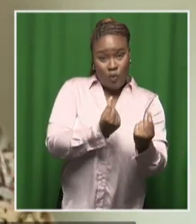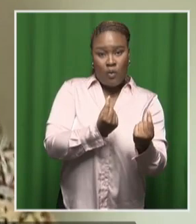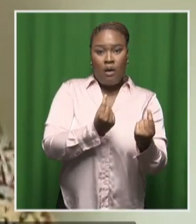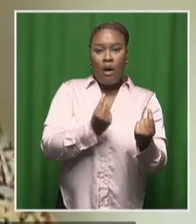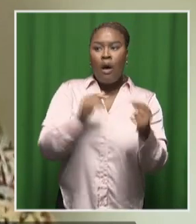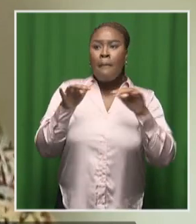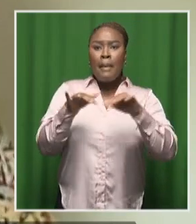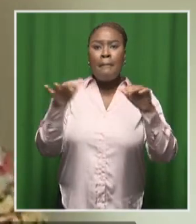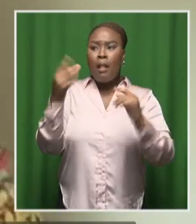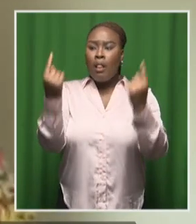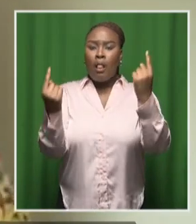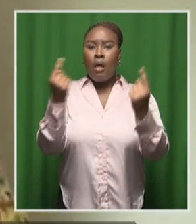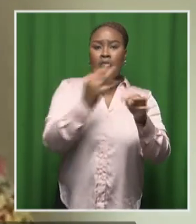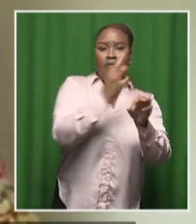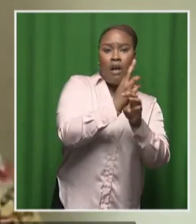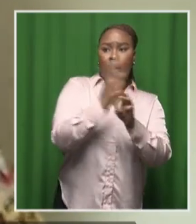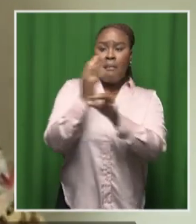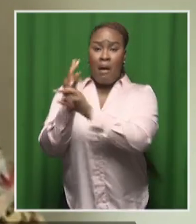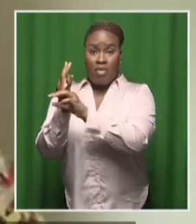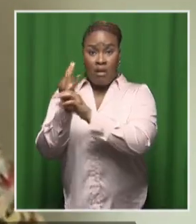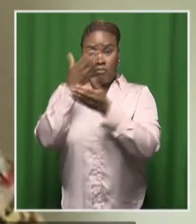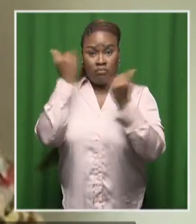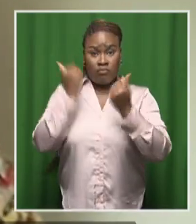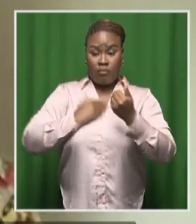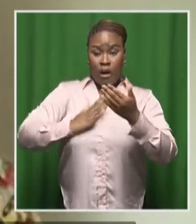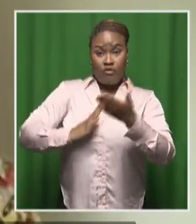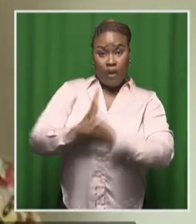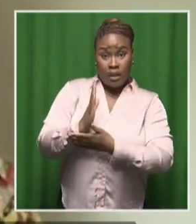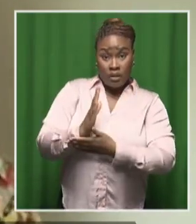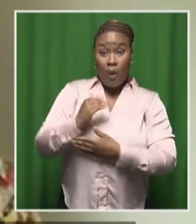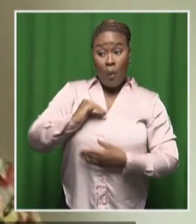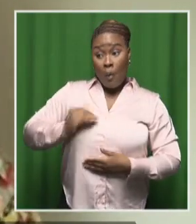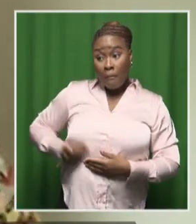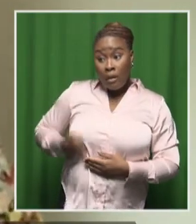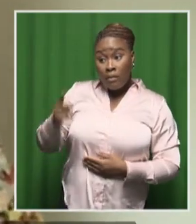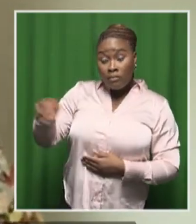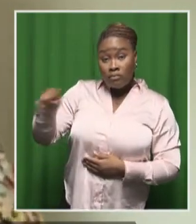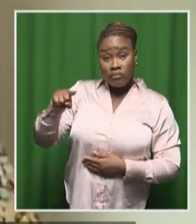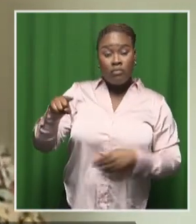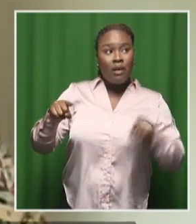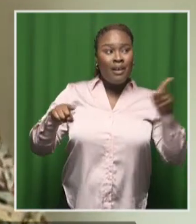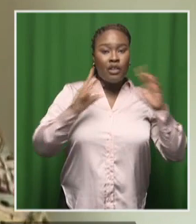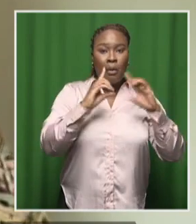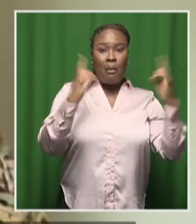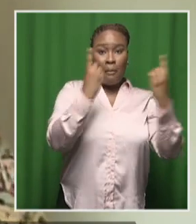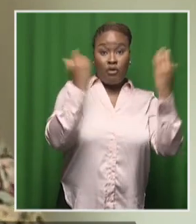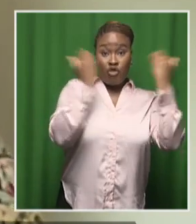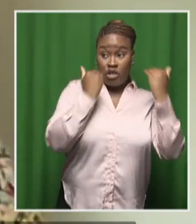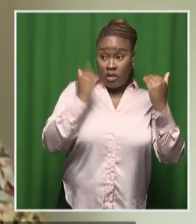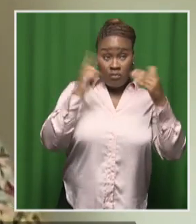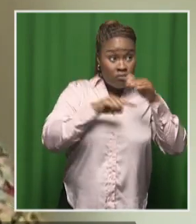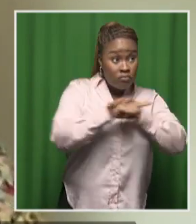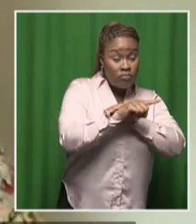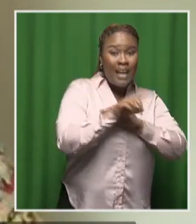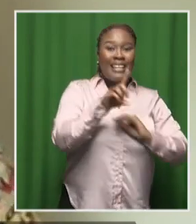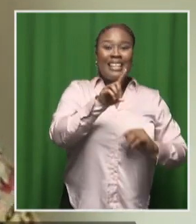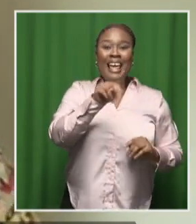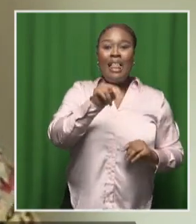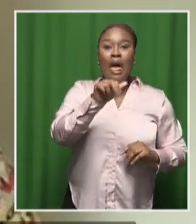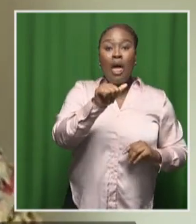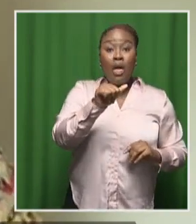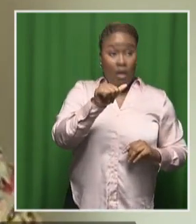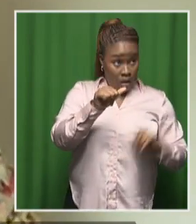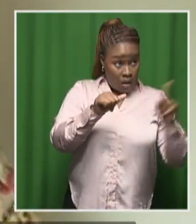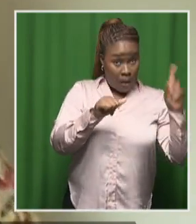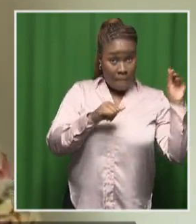their rights are. Do women know that they can go to the Department of Justice and so that they can pay for a paternity test?